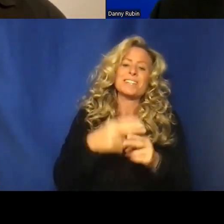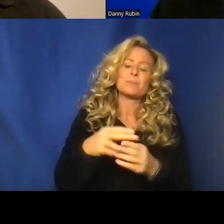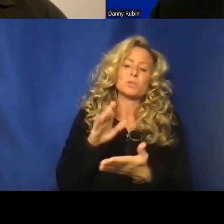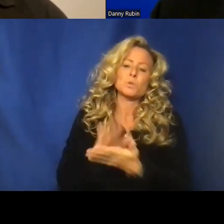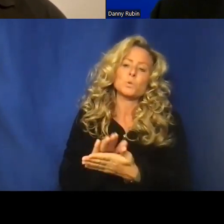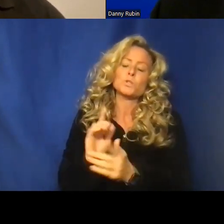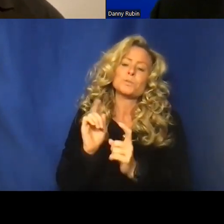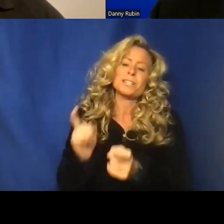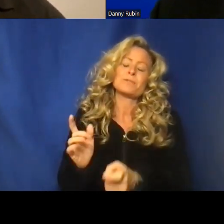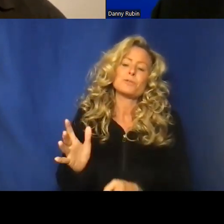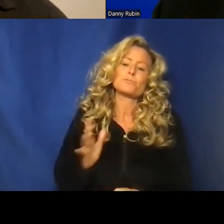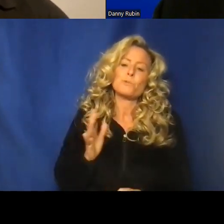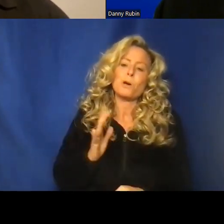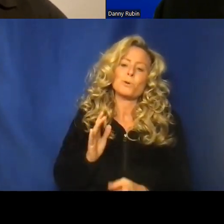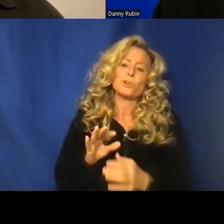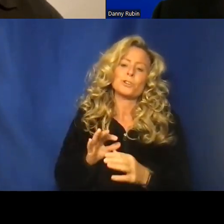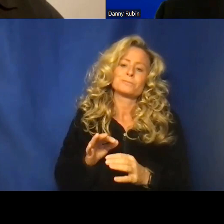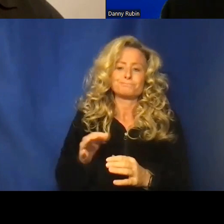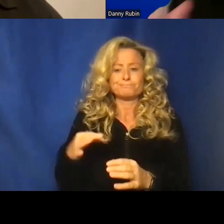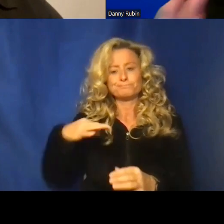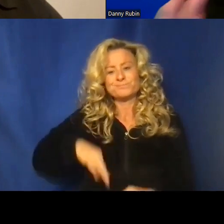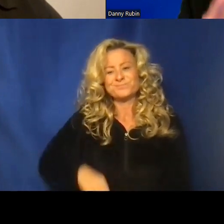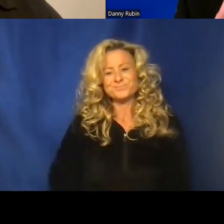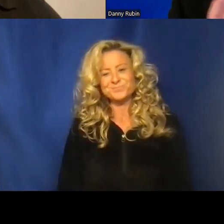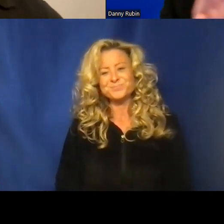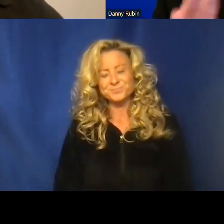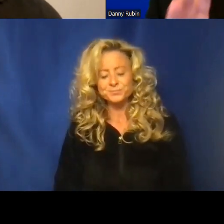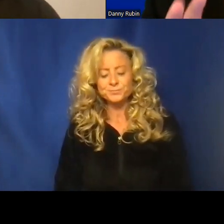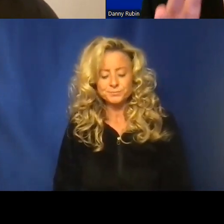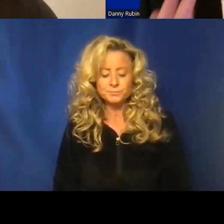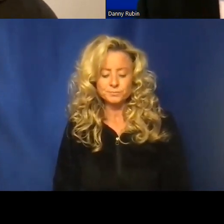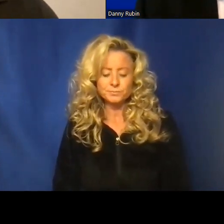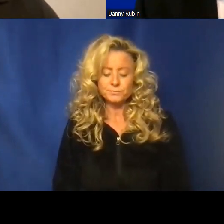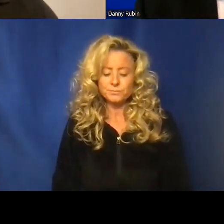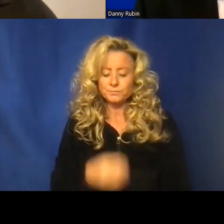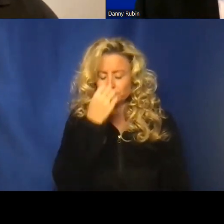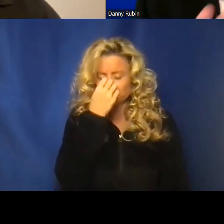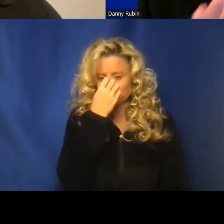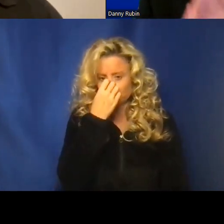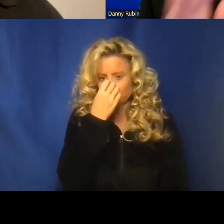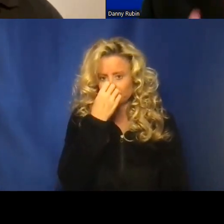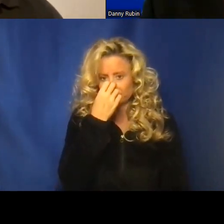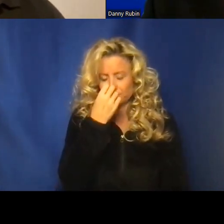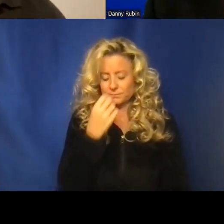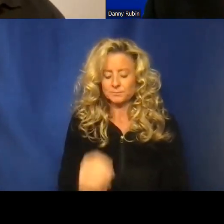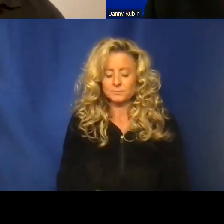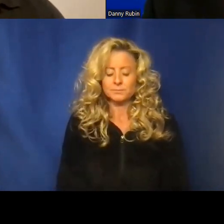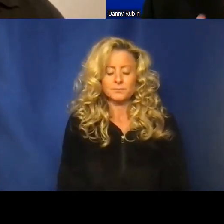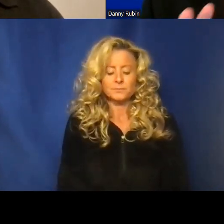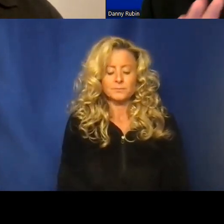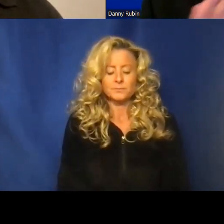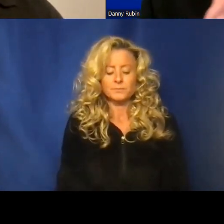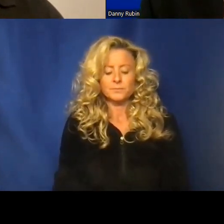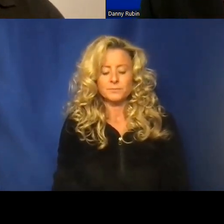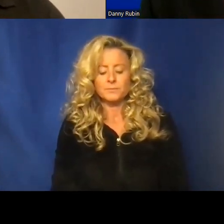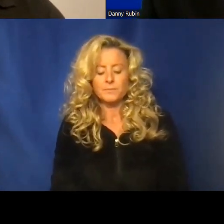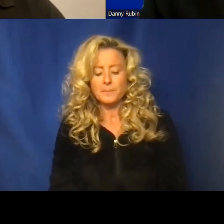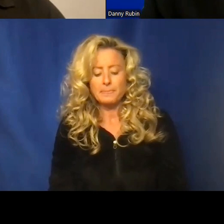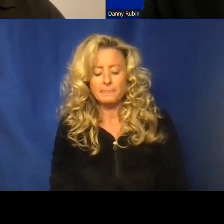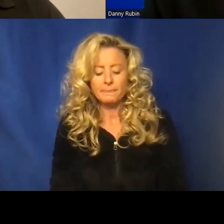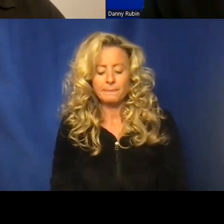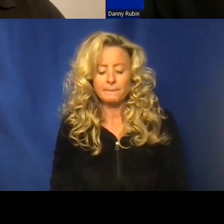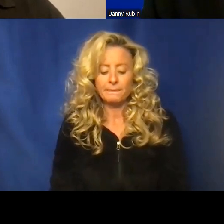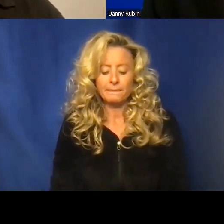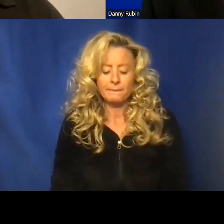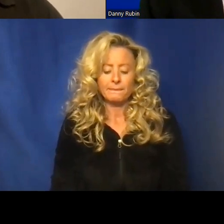can give you proper credit. So let's understand this a little further. I was under the impression that when you're buying